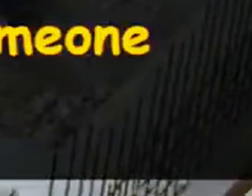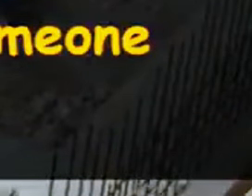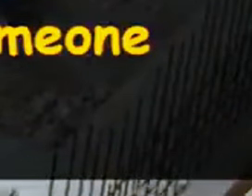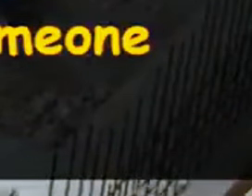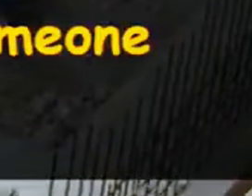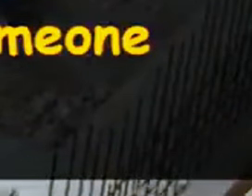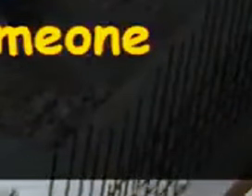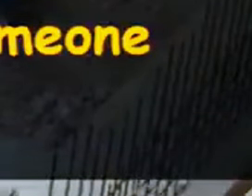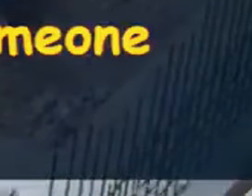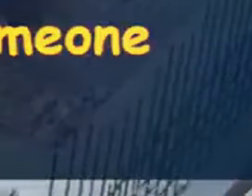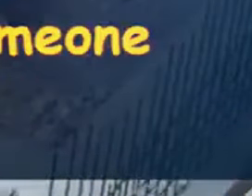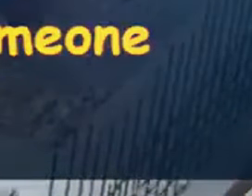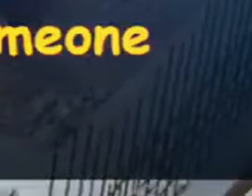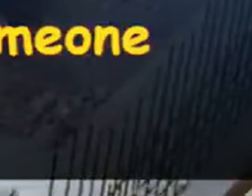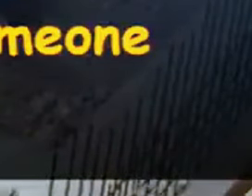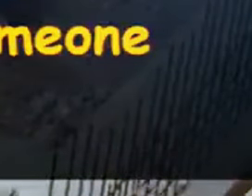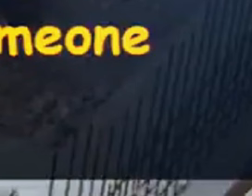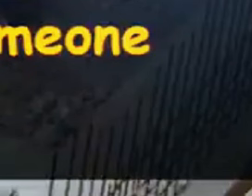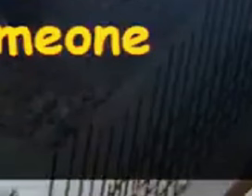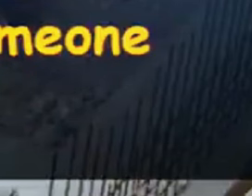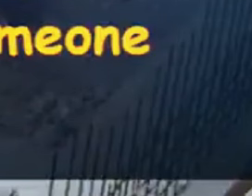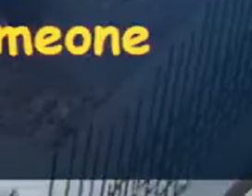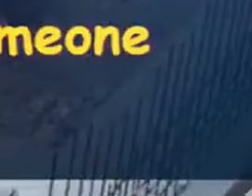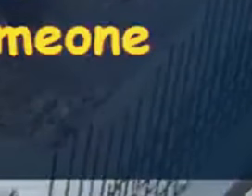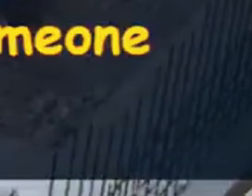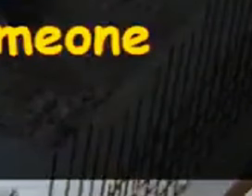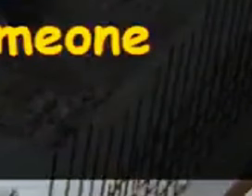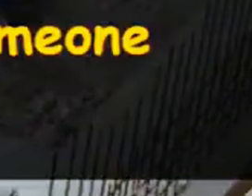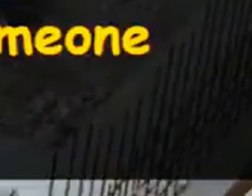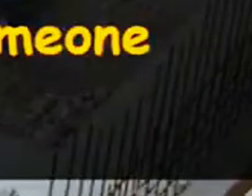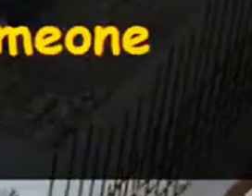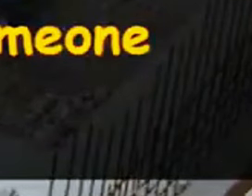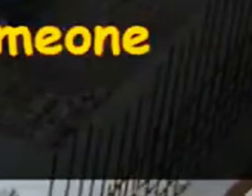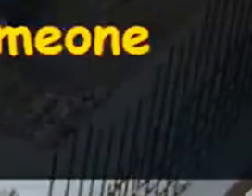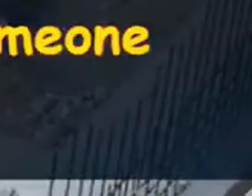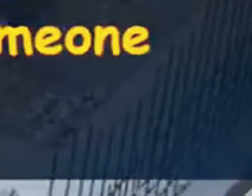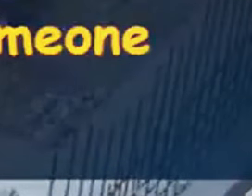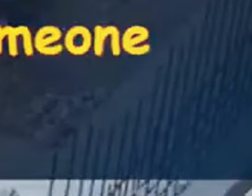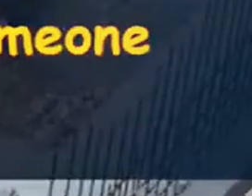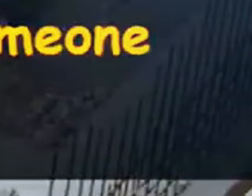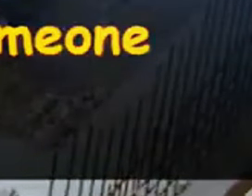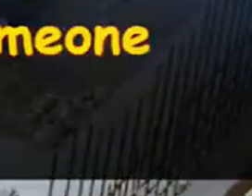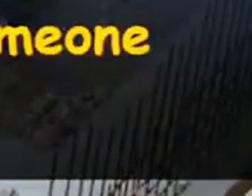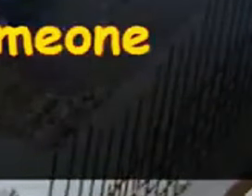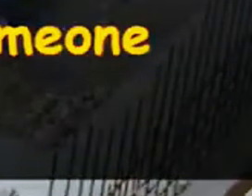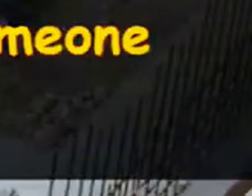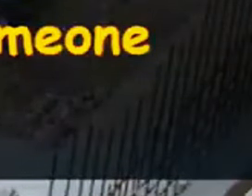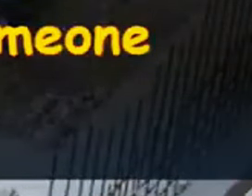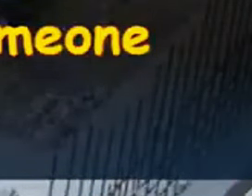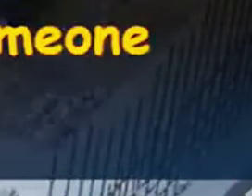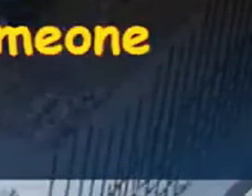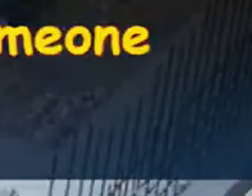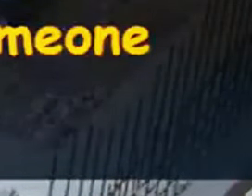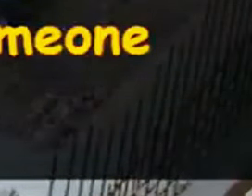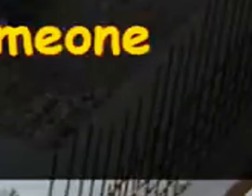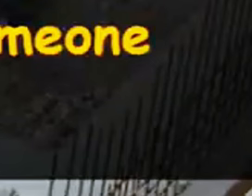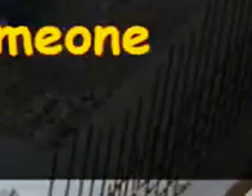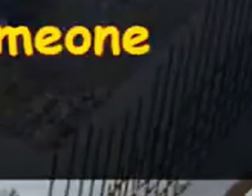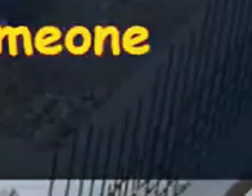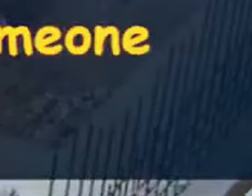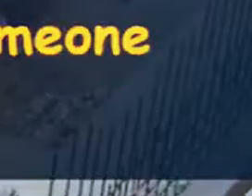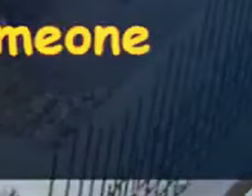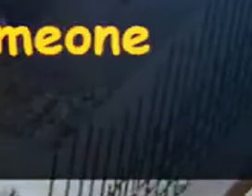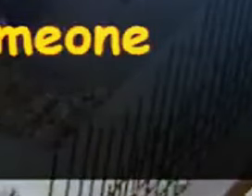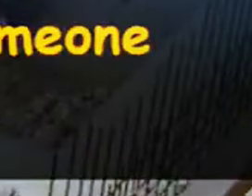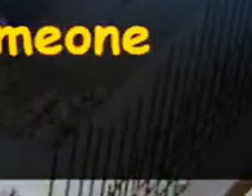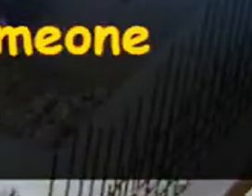applies more to what we just read. So what the scripture is